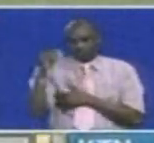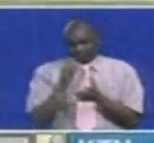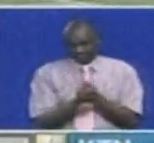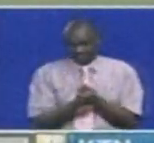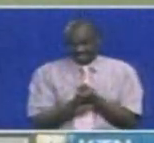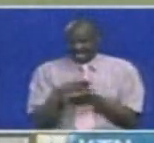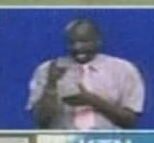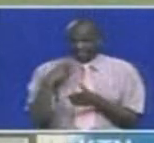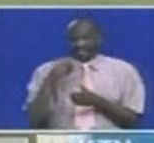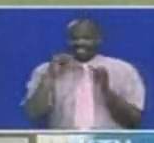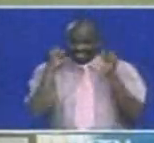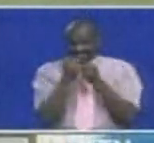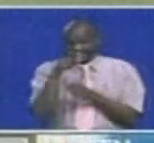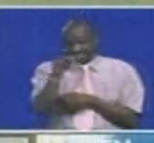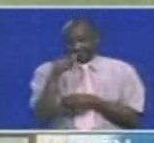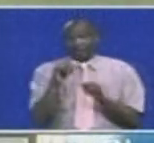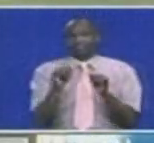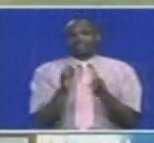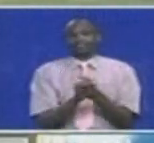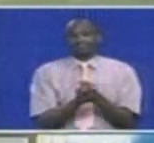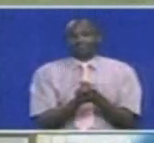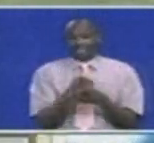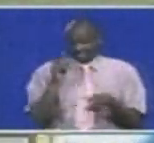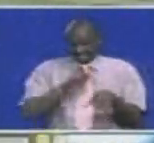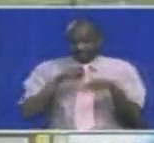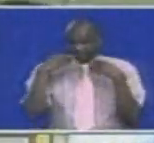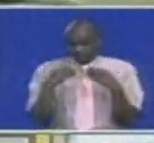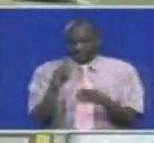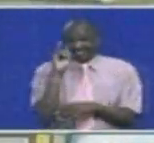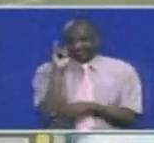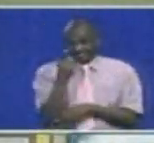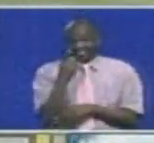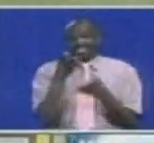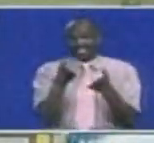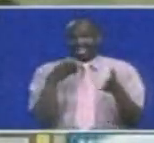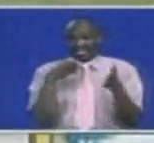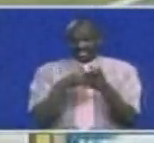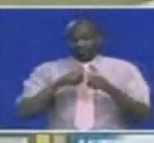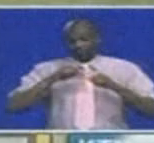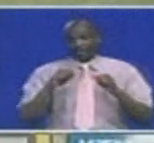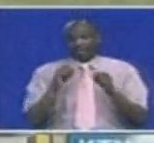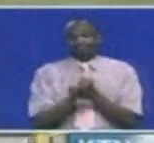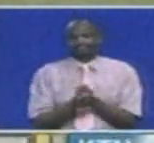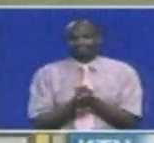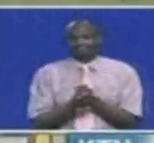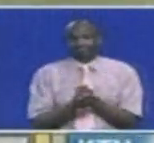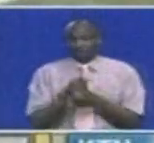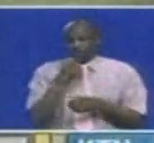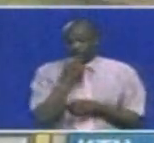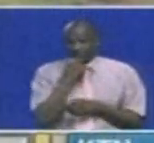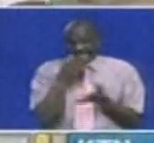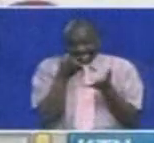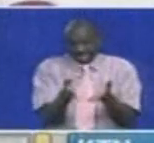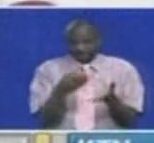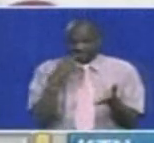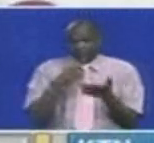Kimanzi's task remained parched at the summit, even as they lost their first league match against Sofapaka. Gor Mahia, who narrowly